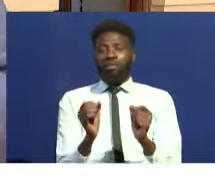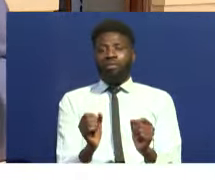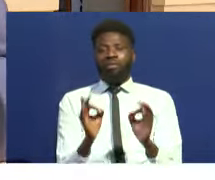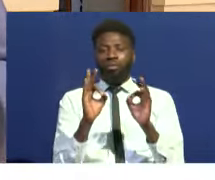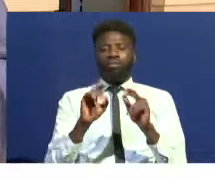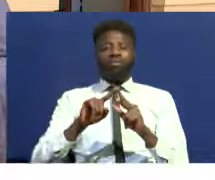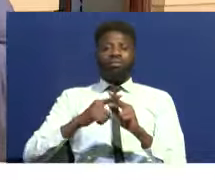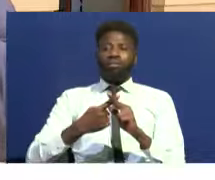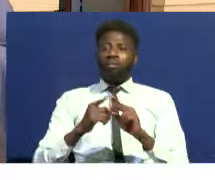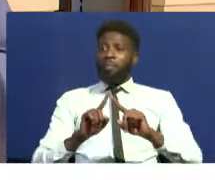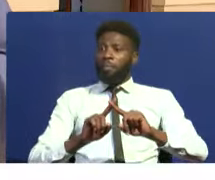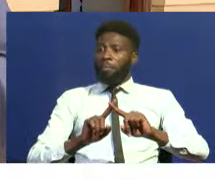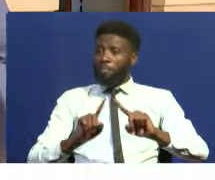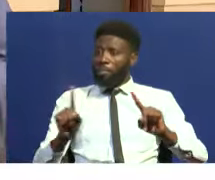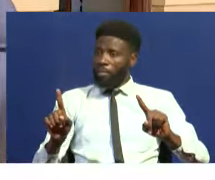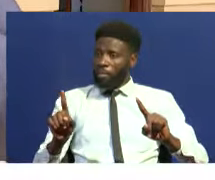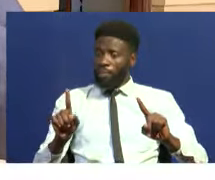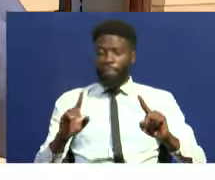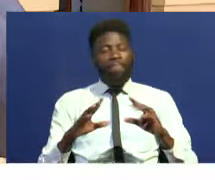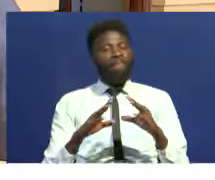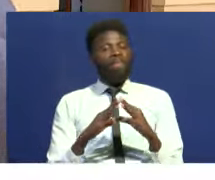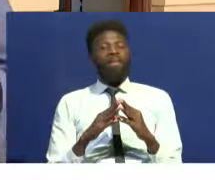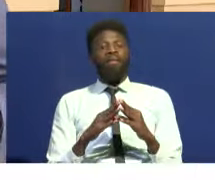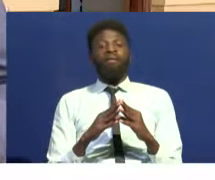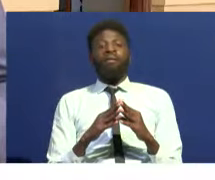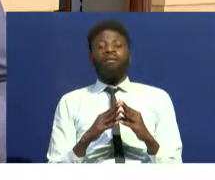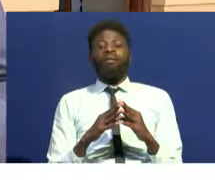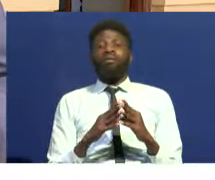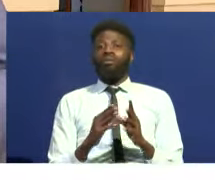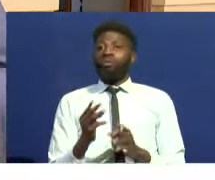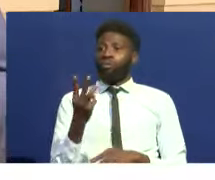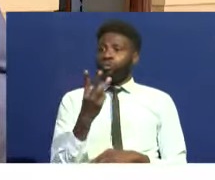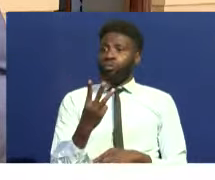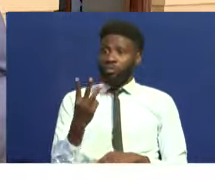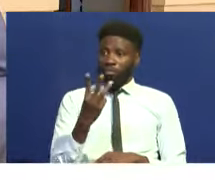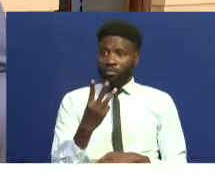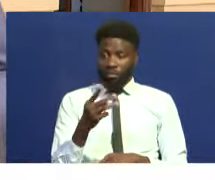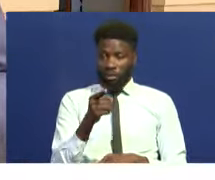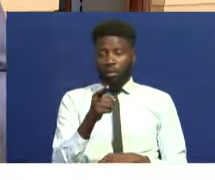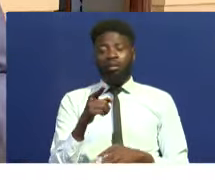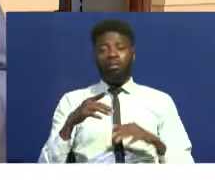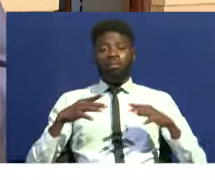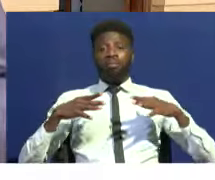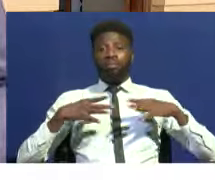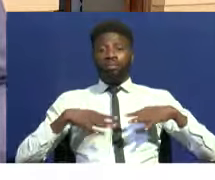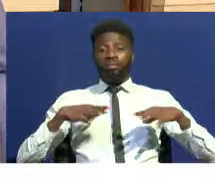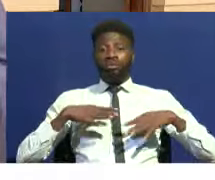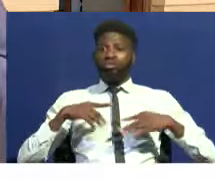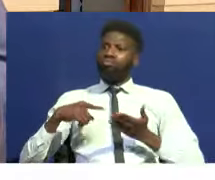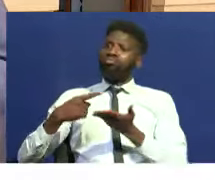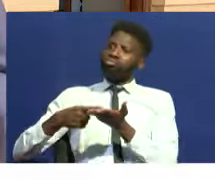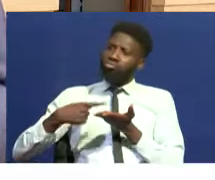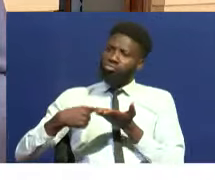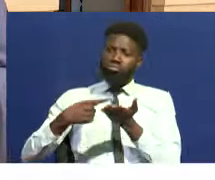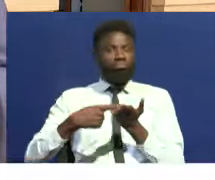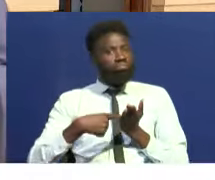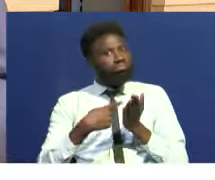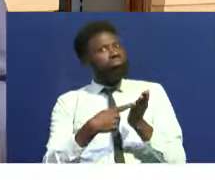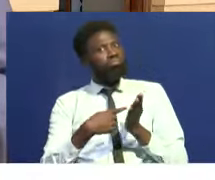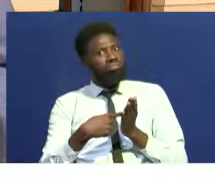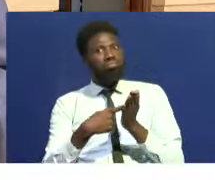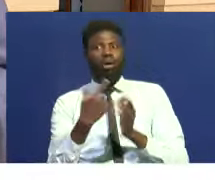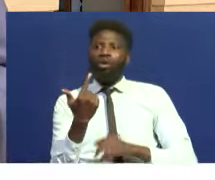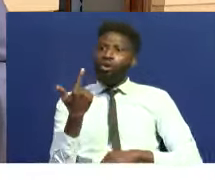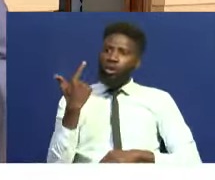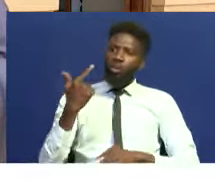is that it will not be a day where people are engaged in debate over what is the substance of a